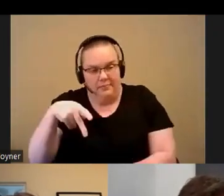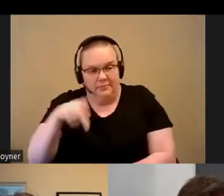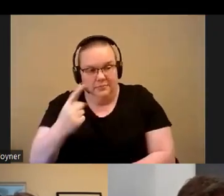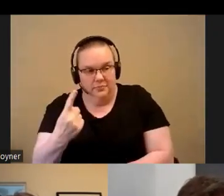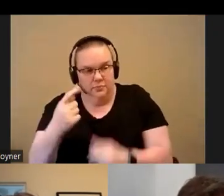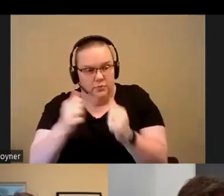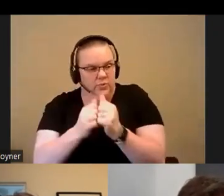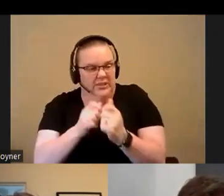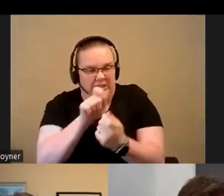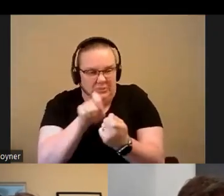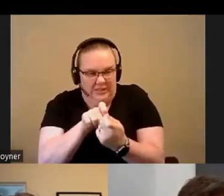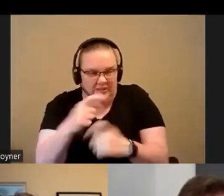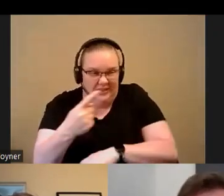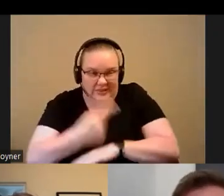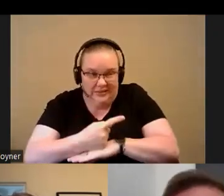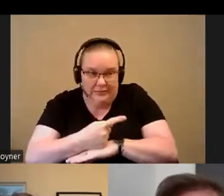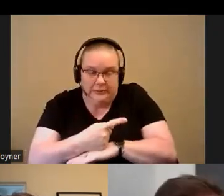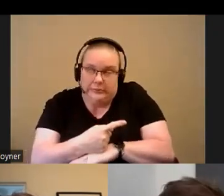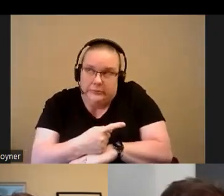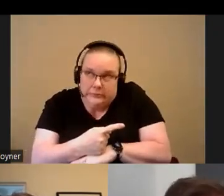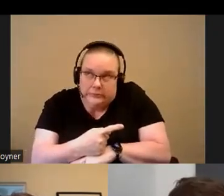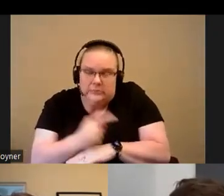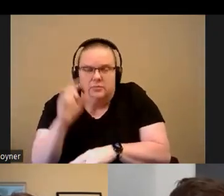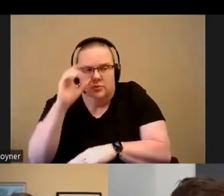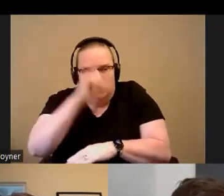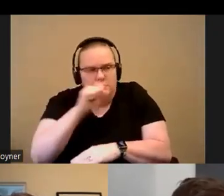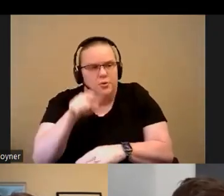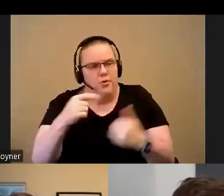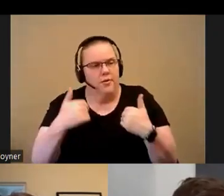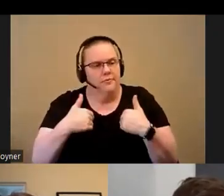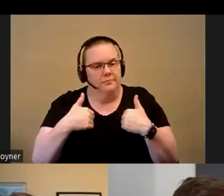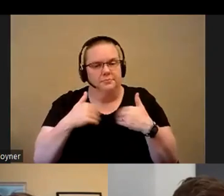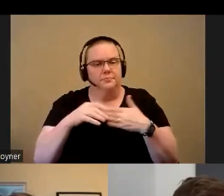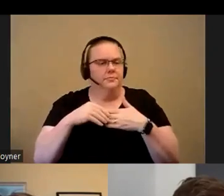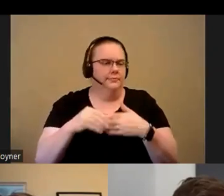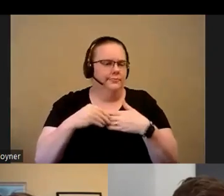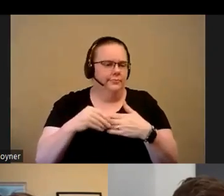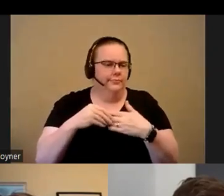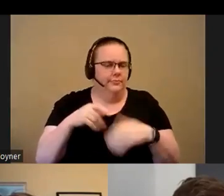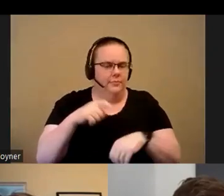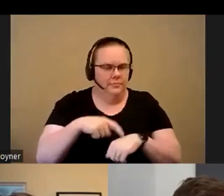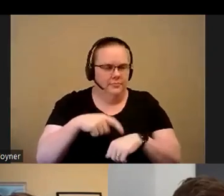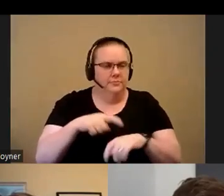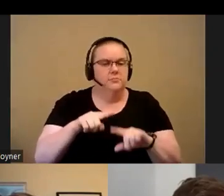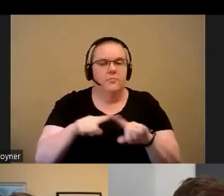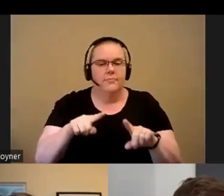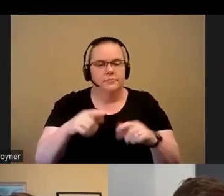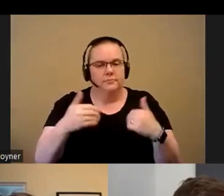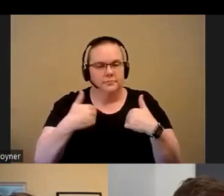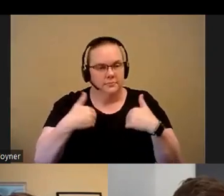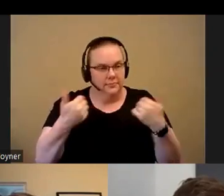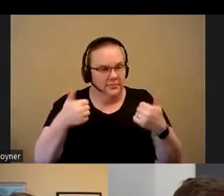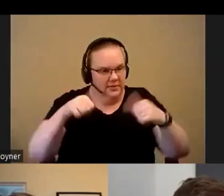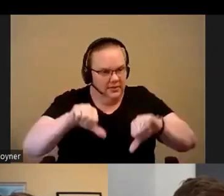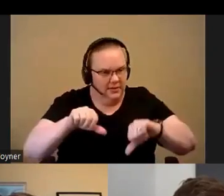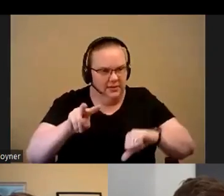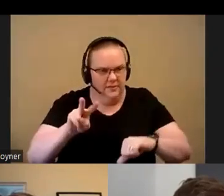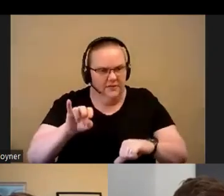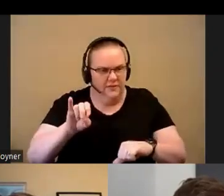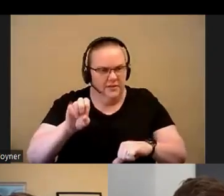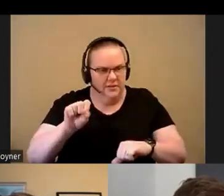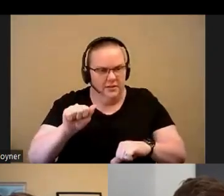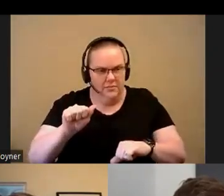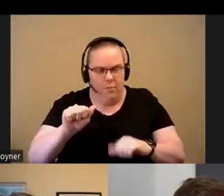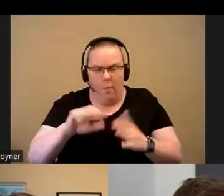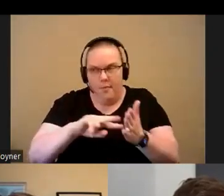dates? You know, assuming you have some lead time, having a denied visa, what does that